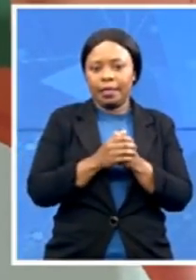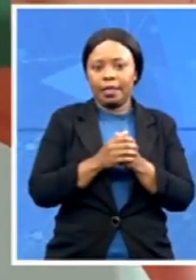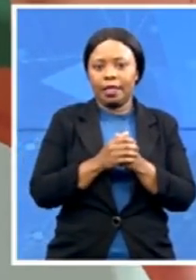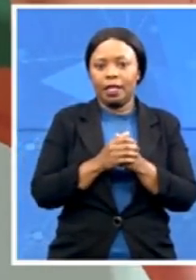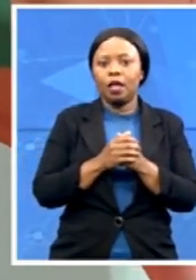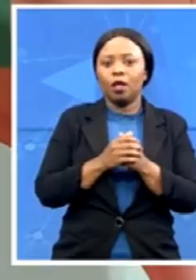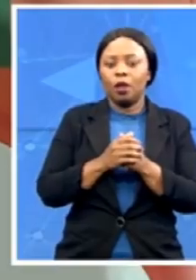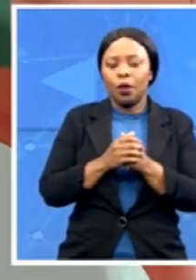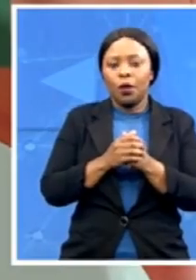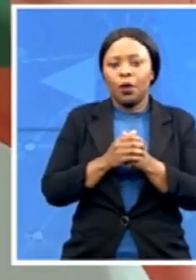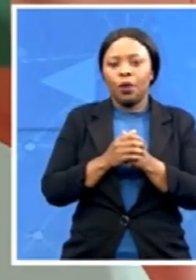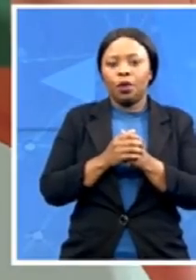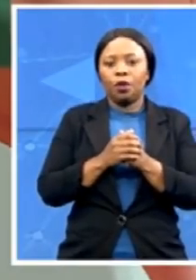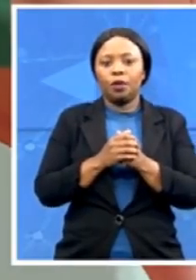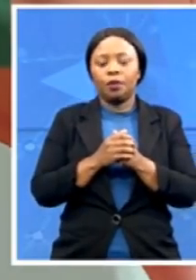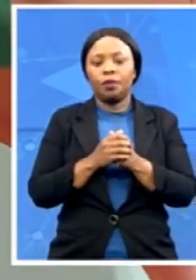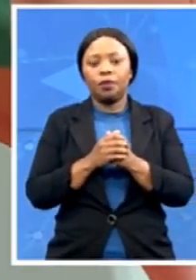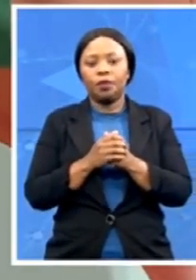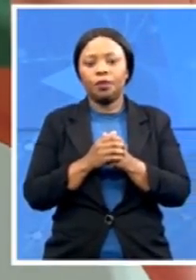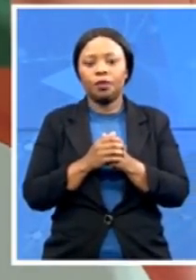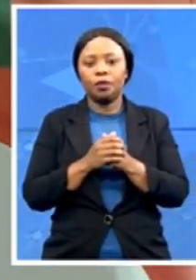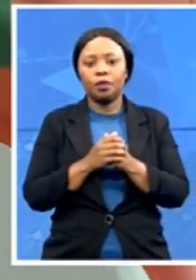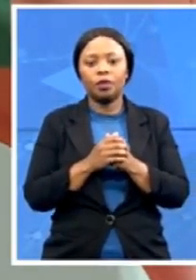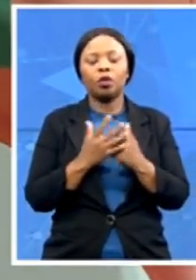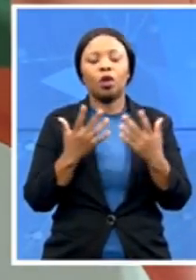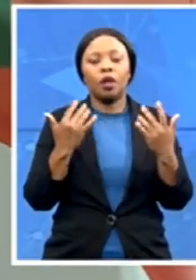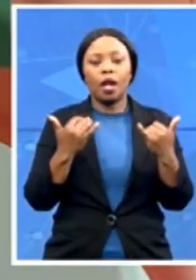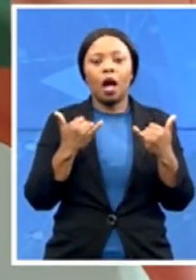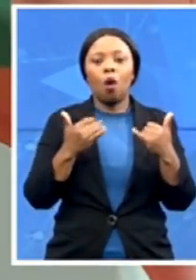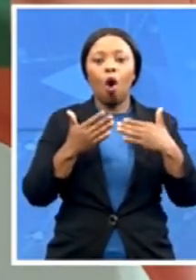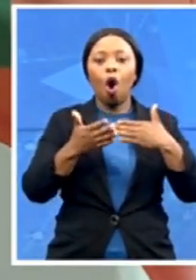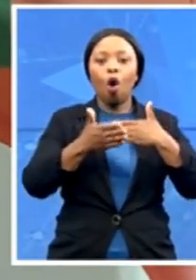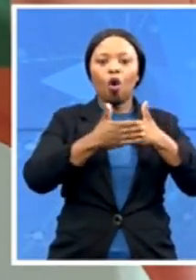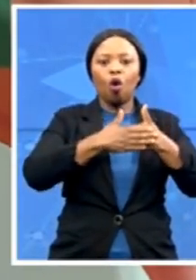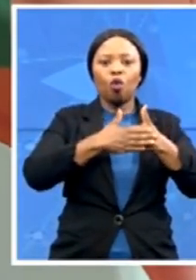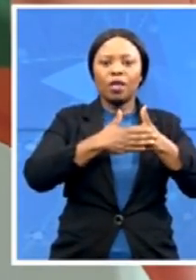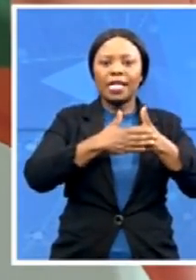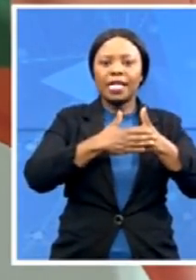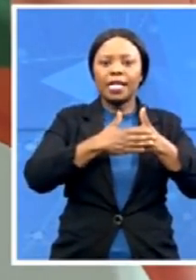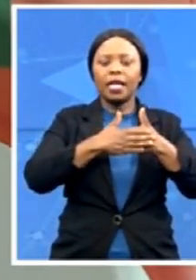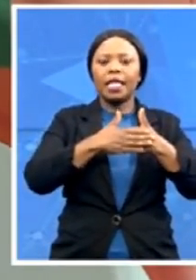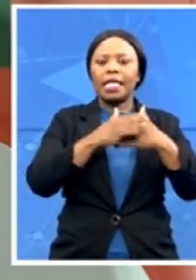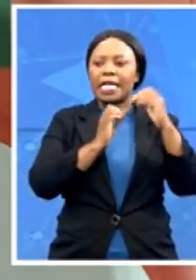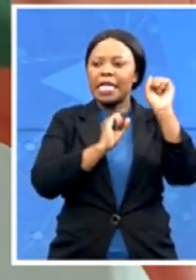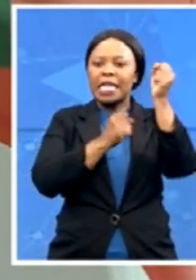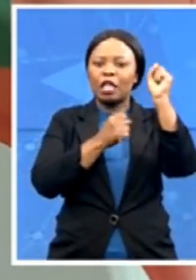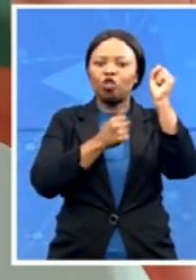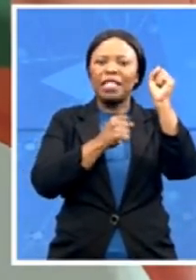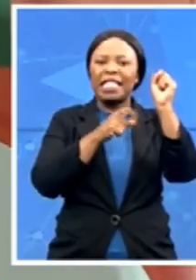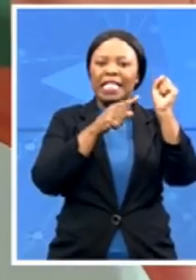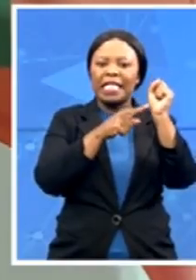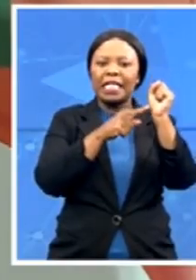the closure of the so-called border industries, which created jobs close to the former